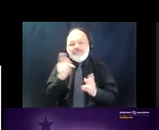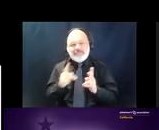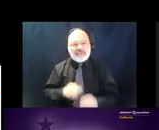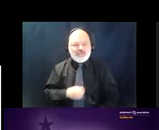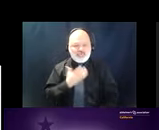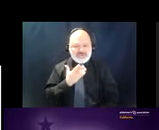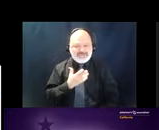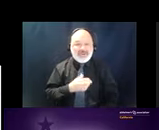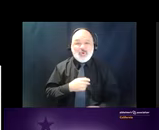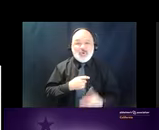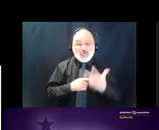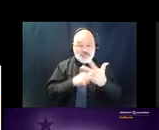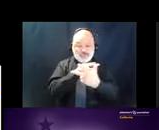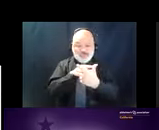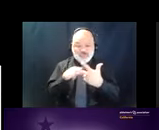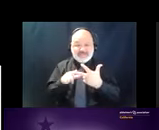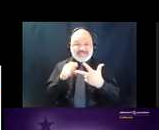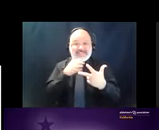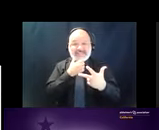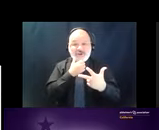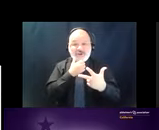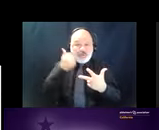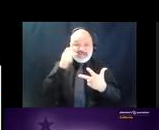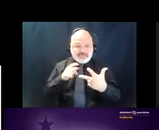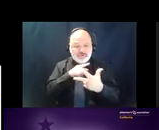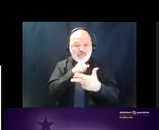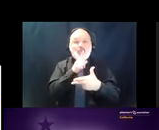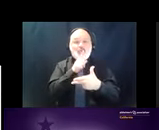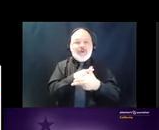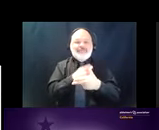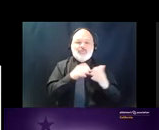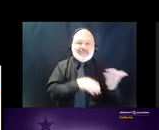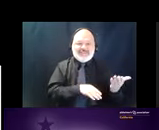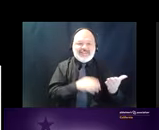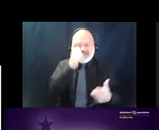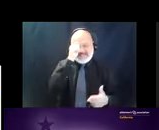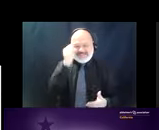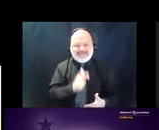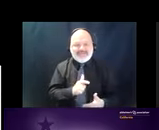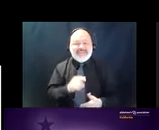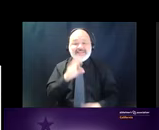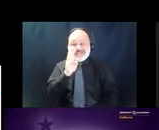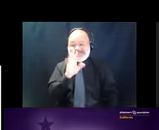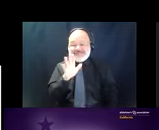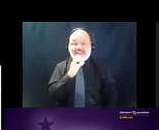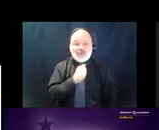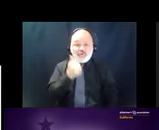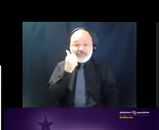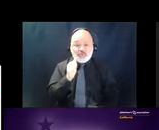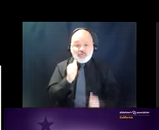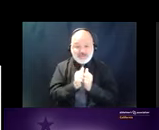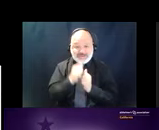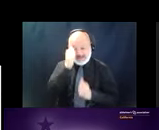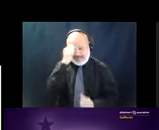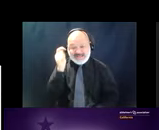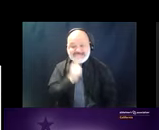will die with Alzheimer's and other dementias. By the year 2050, the number of people 65 and older with Alzheimer's